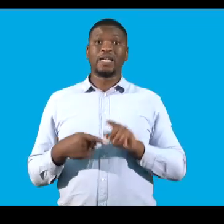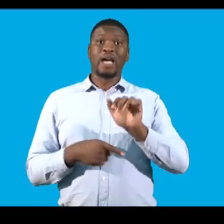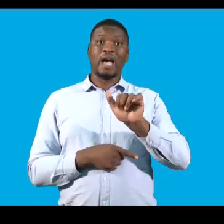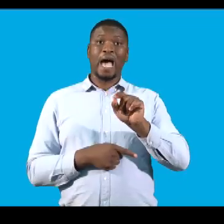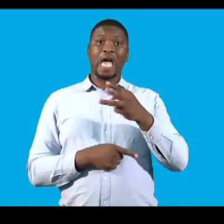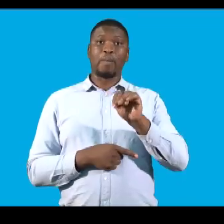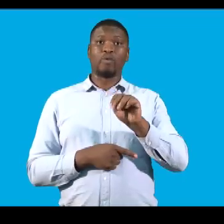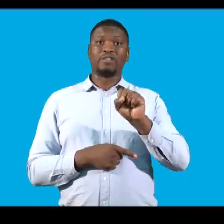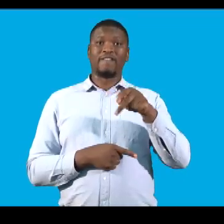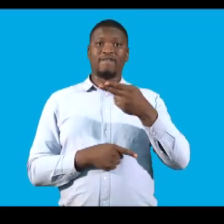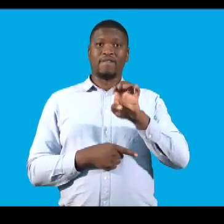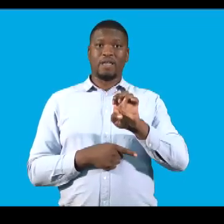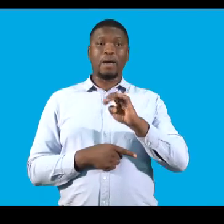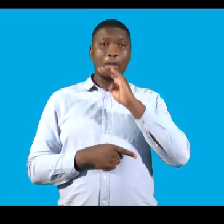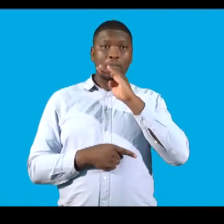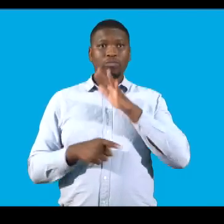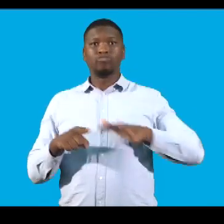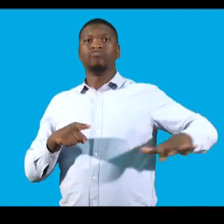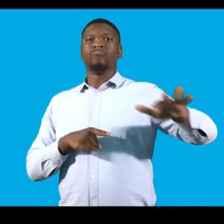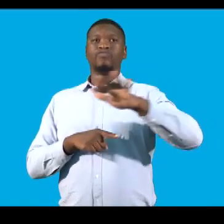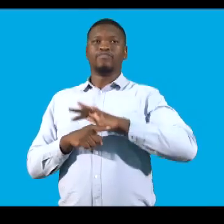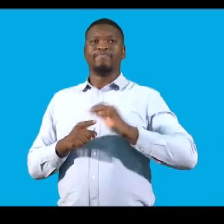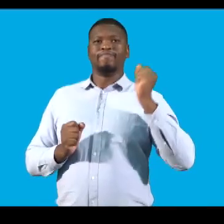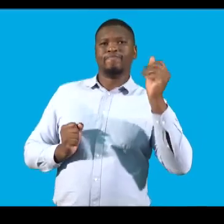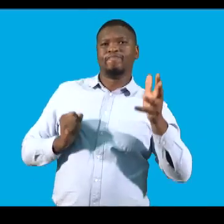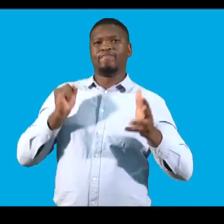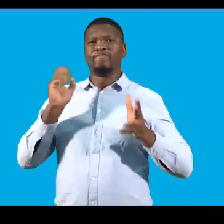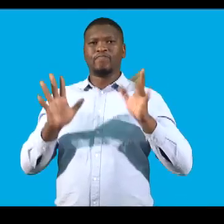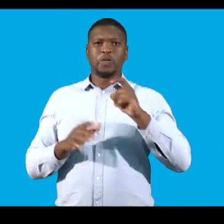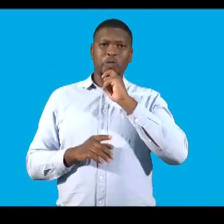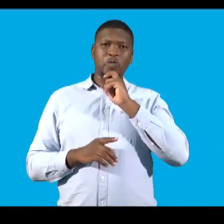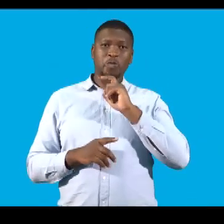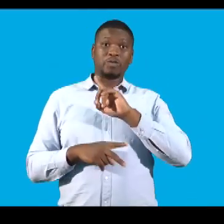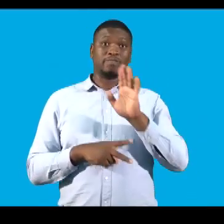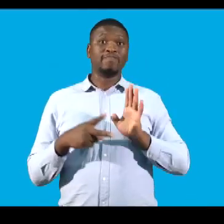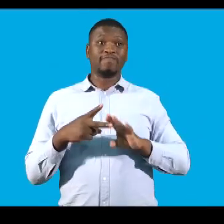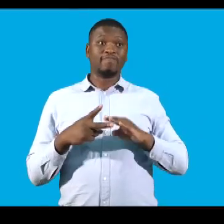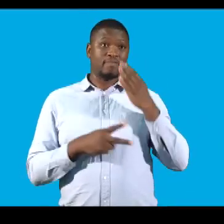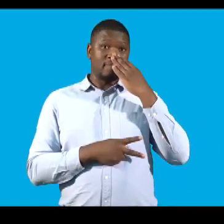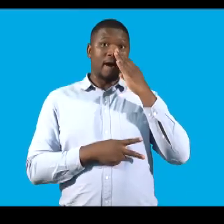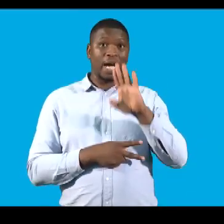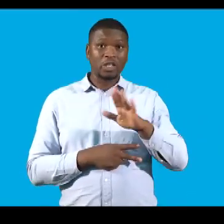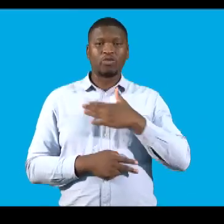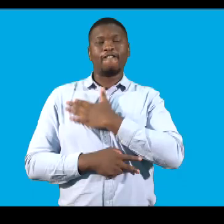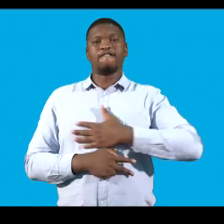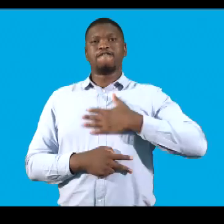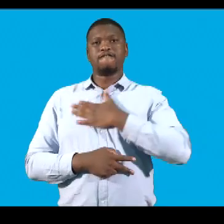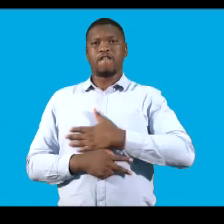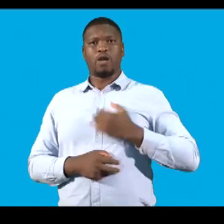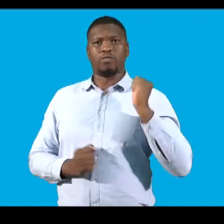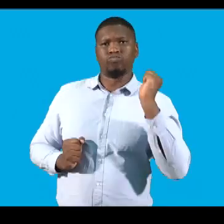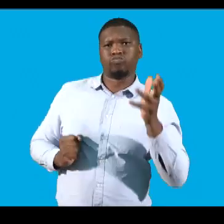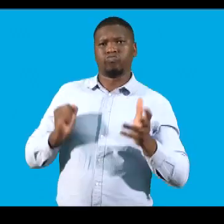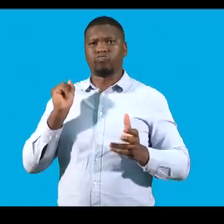Atmosphere, the feeling created by the description used in the poem. Attitude, the feeling expressed about a topic